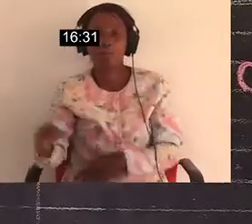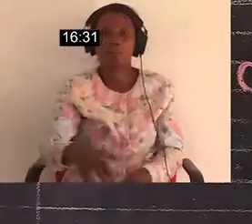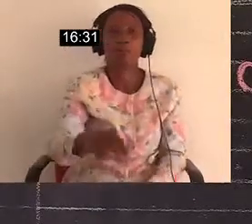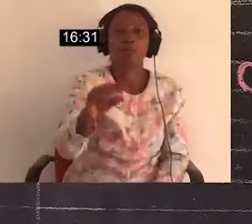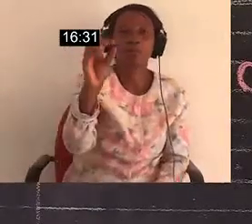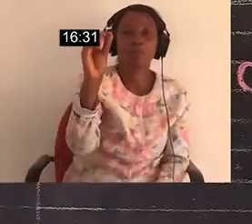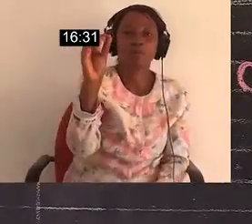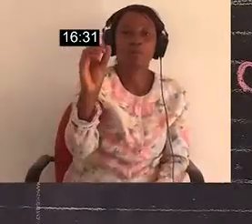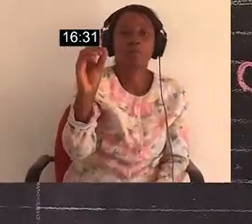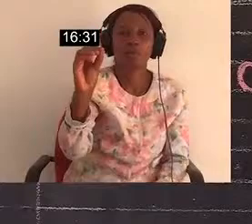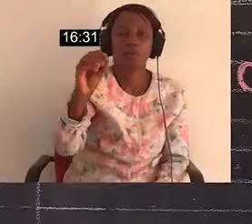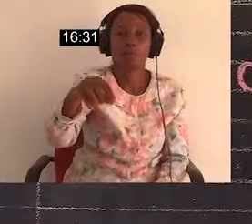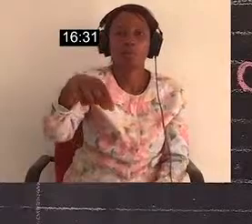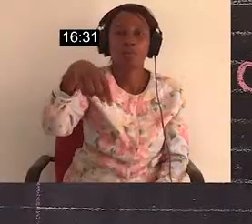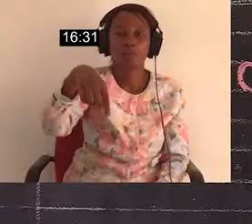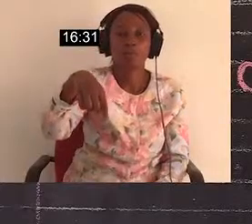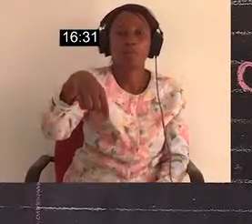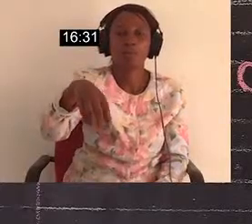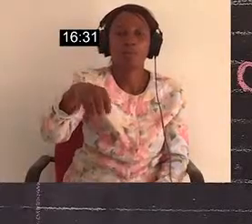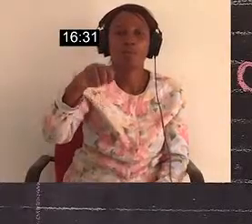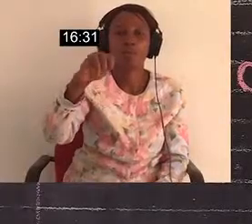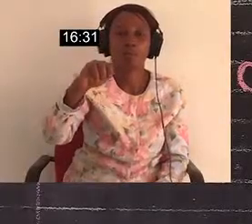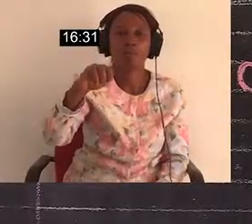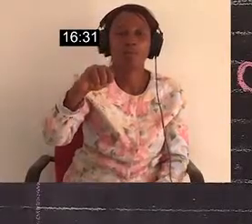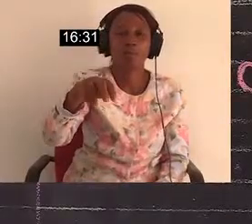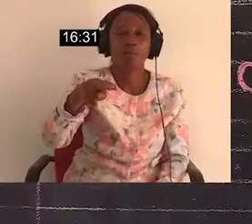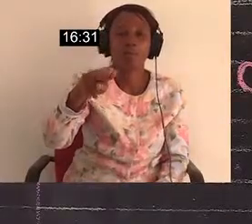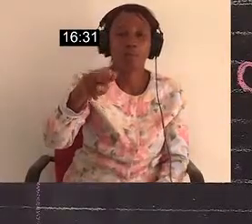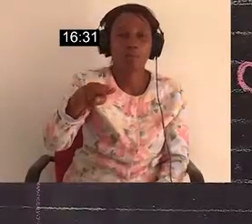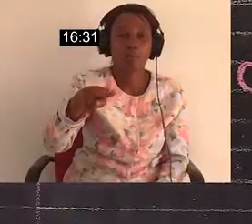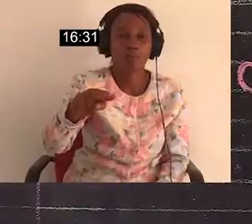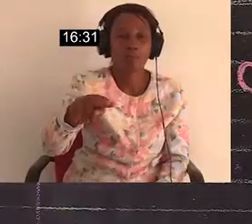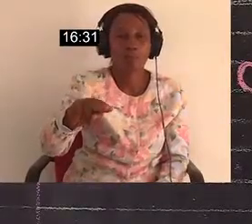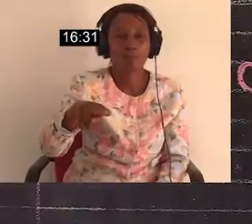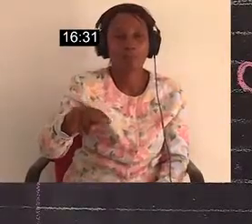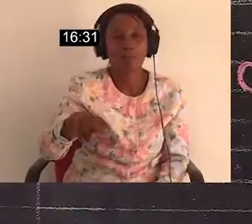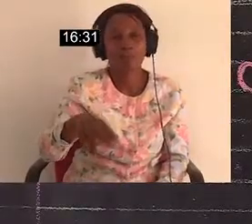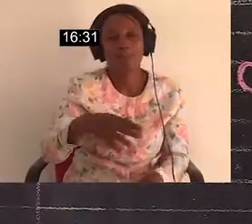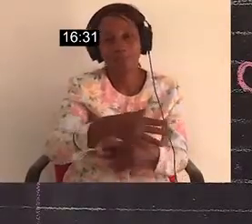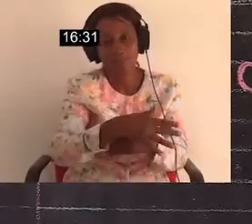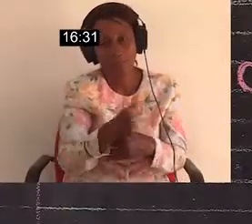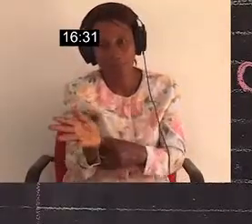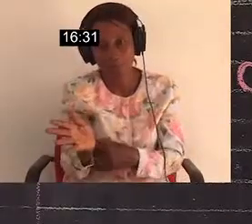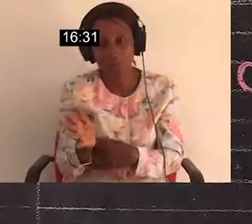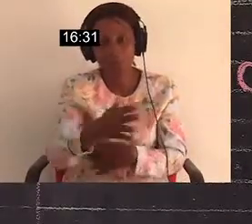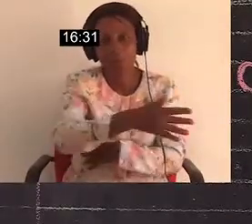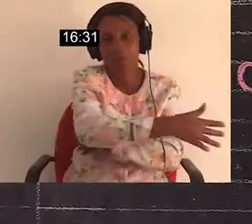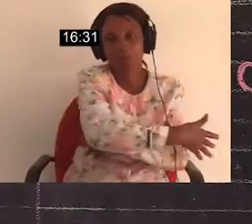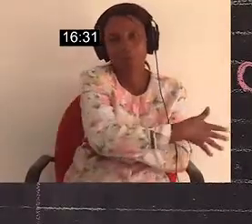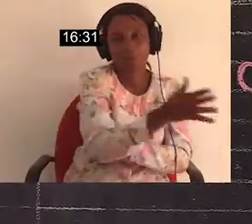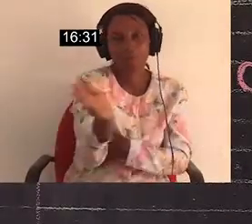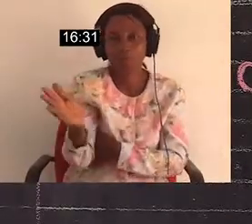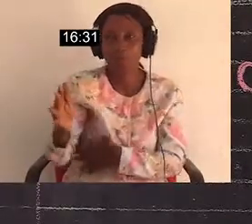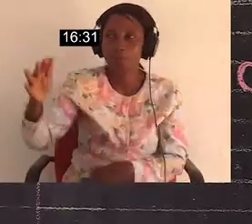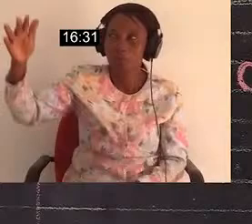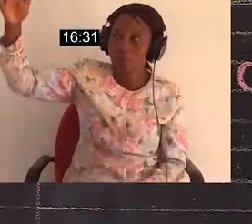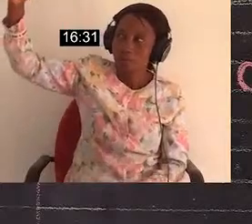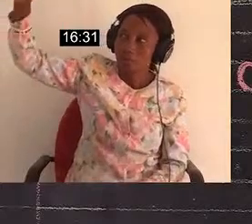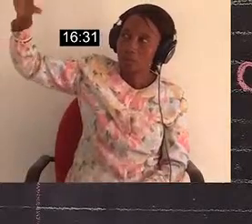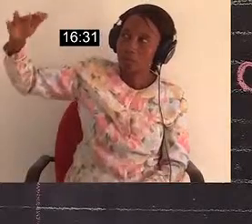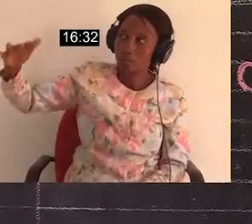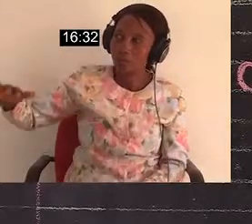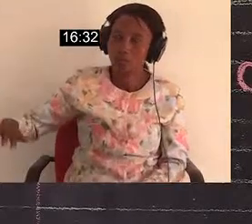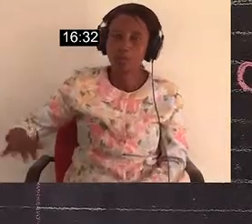Open. What do you open? We open the door. We open the